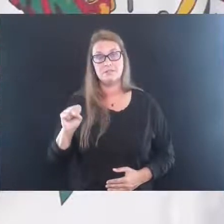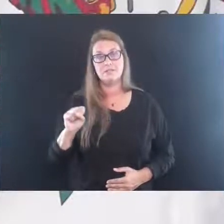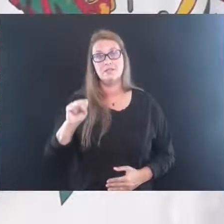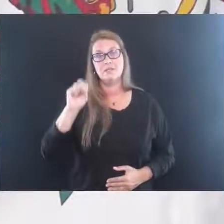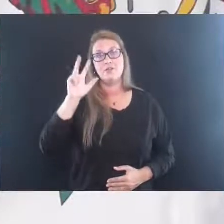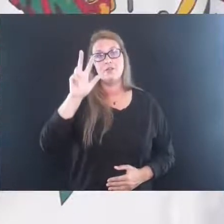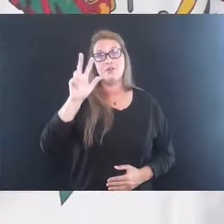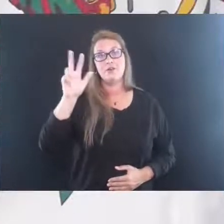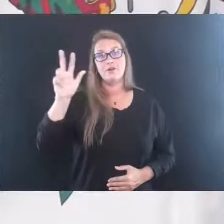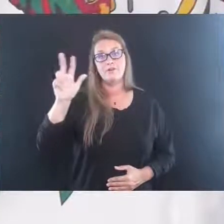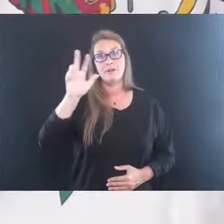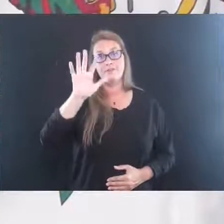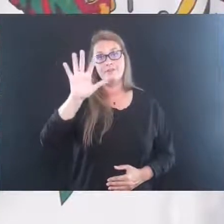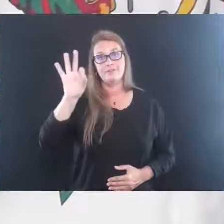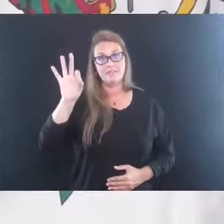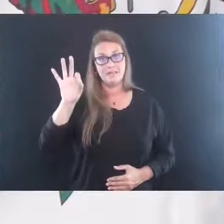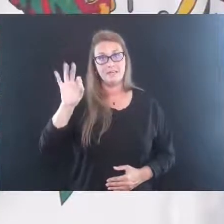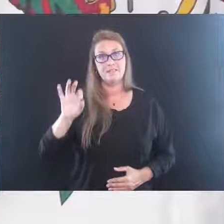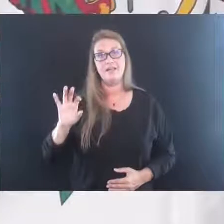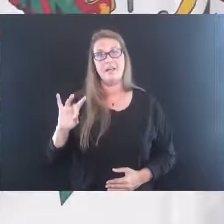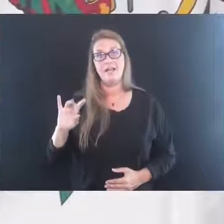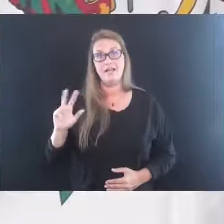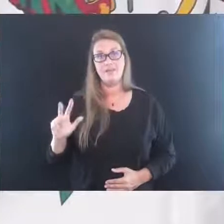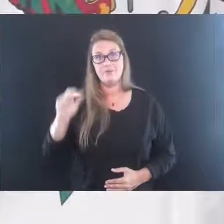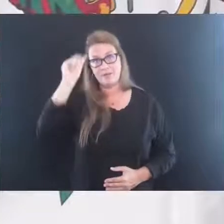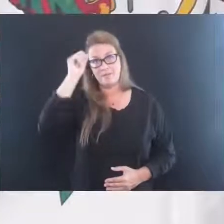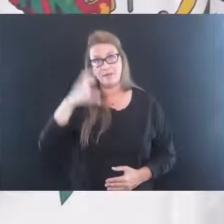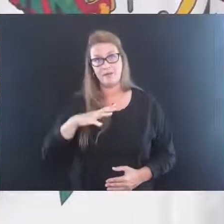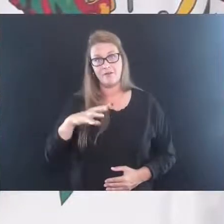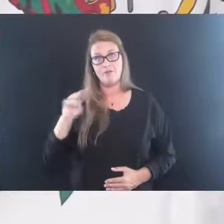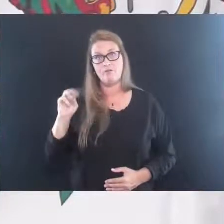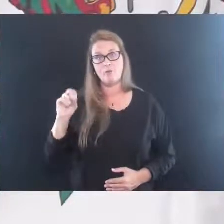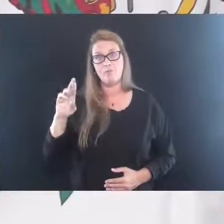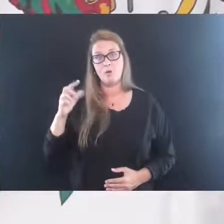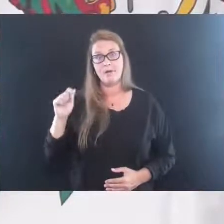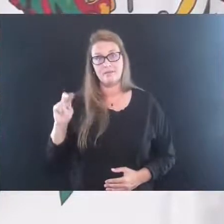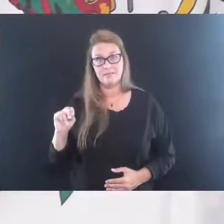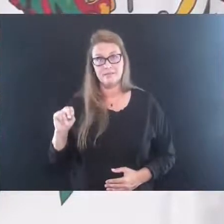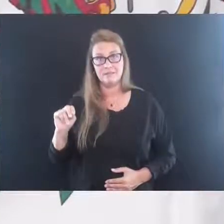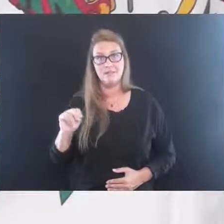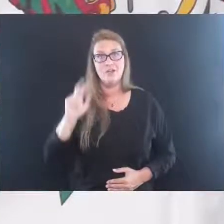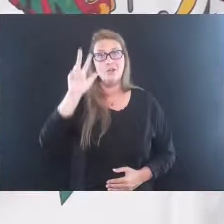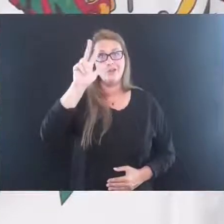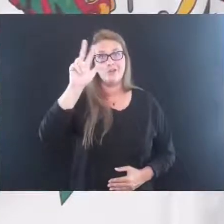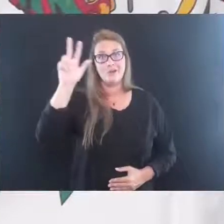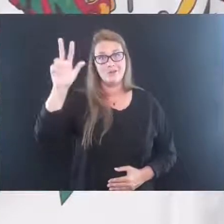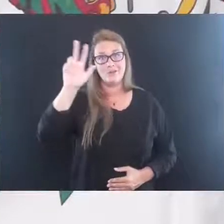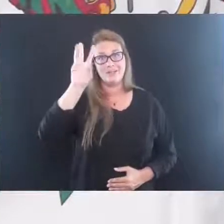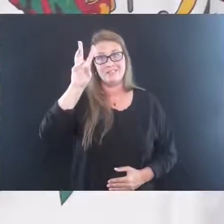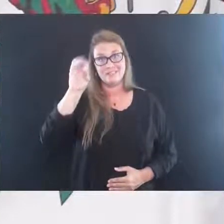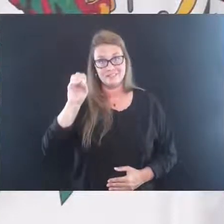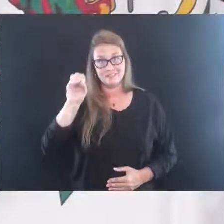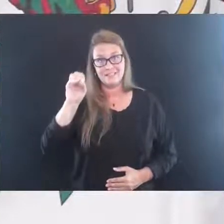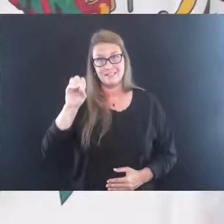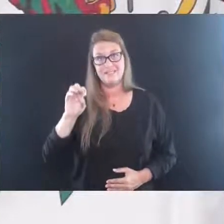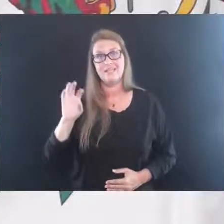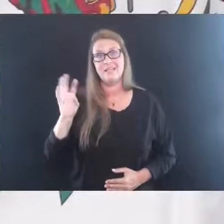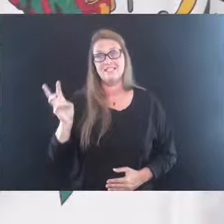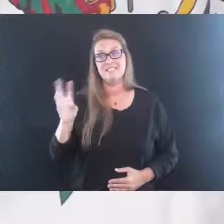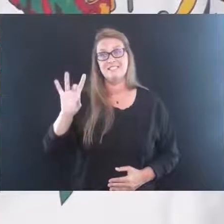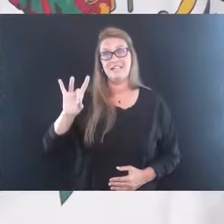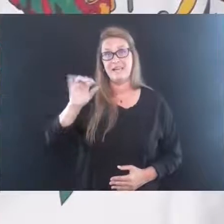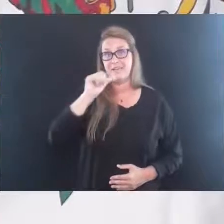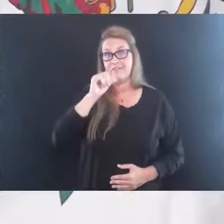The 3,359th death, an 83-year-old male from Morgan County. The 3,360th death, a